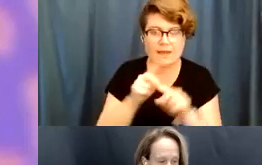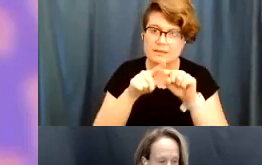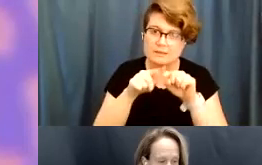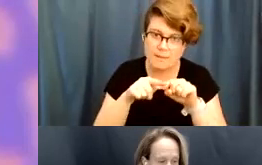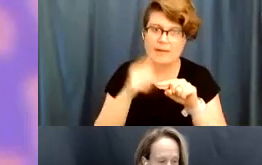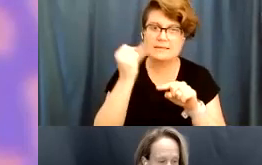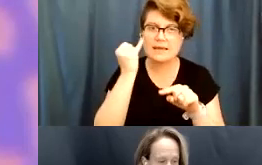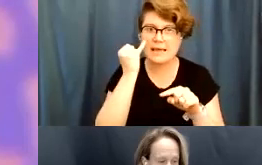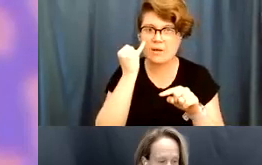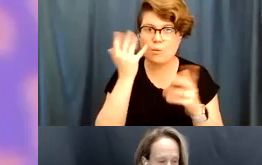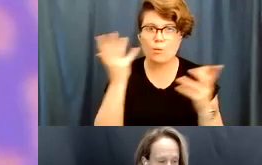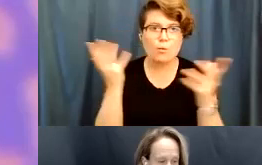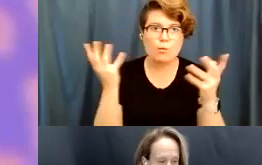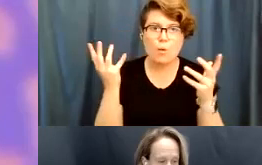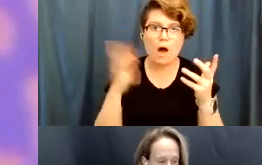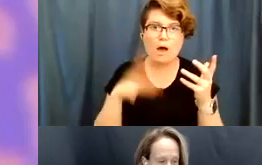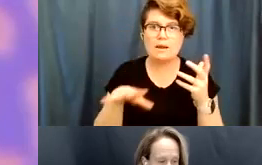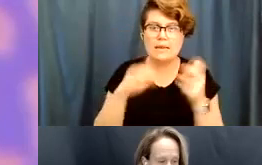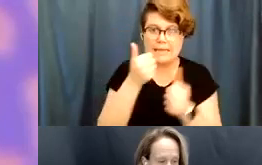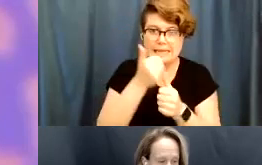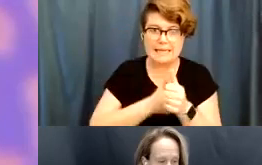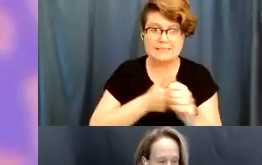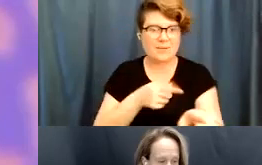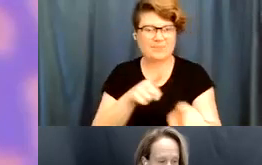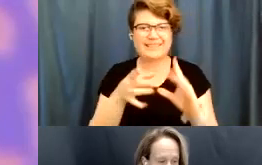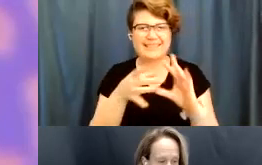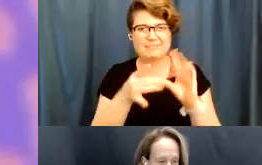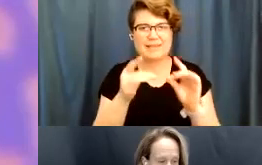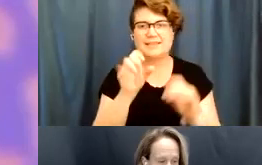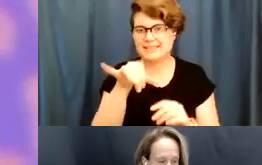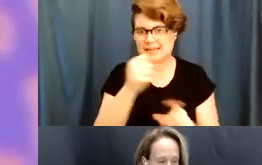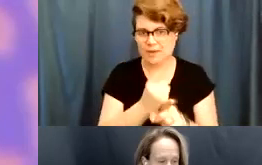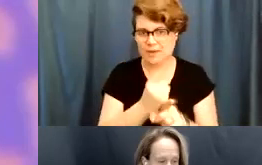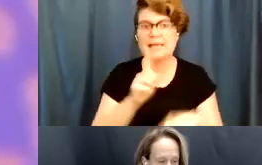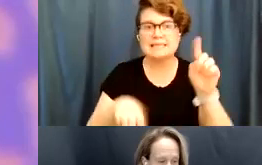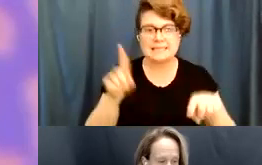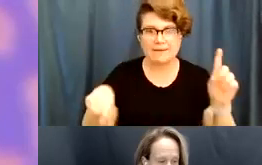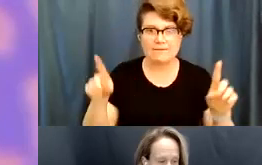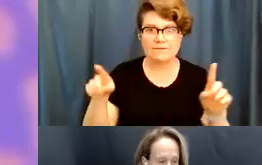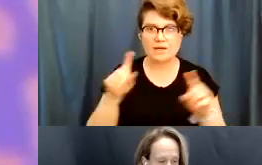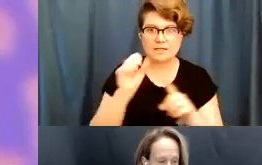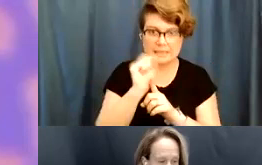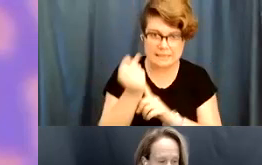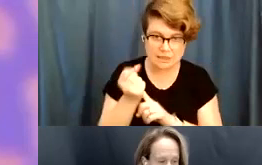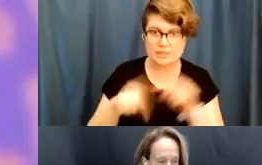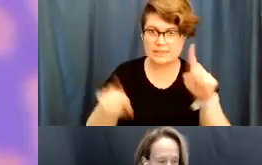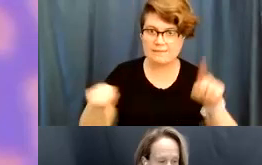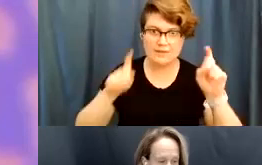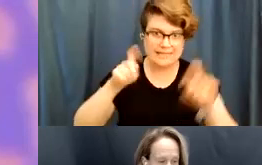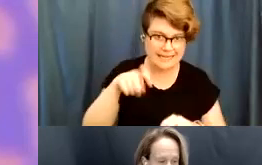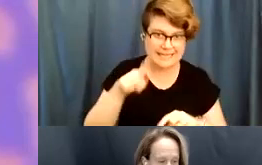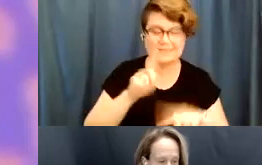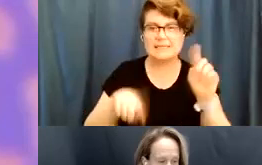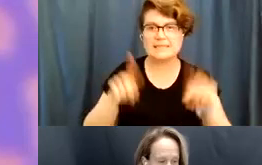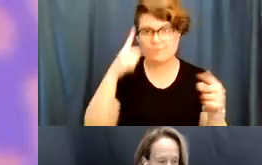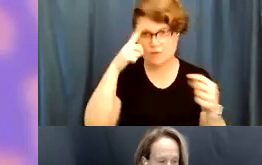on what the conditions exactly, different conditions, different needs, different strategies. And that's exactly what it